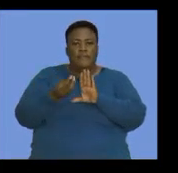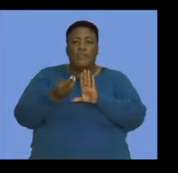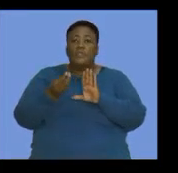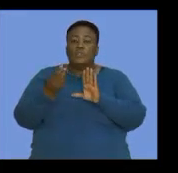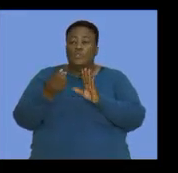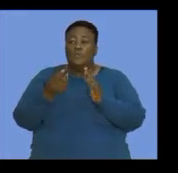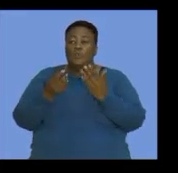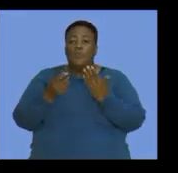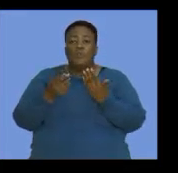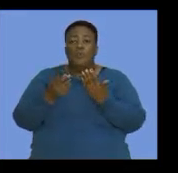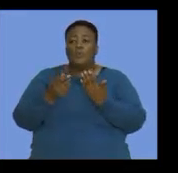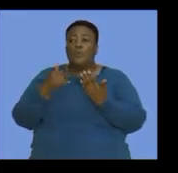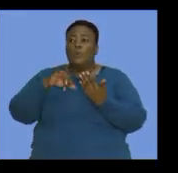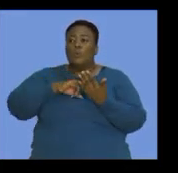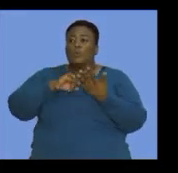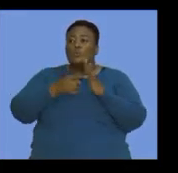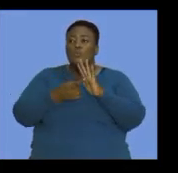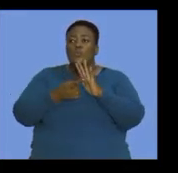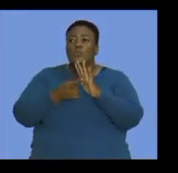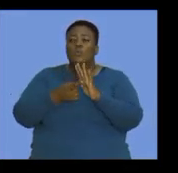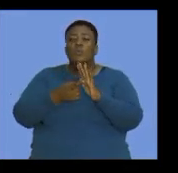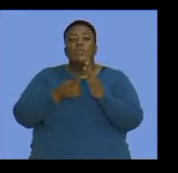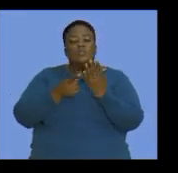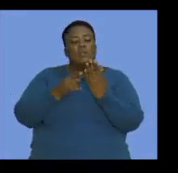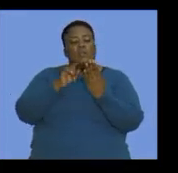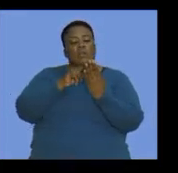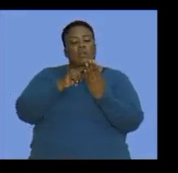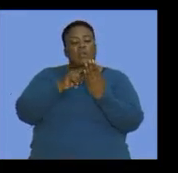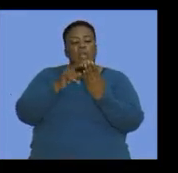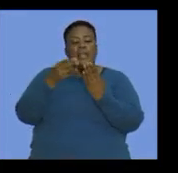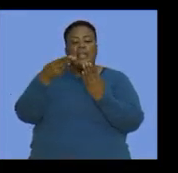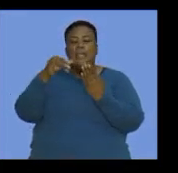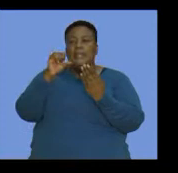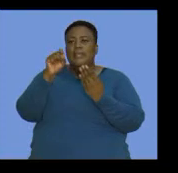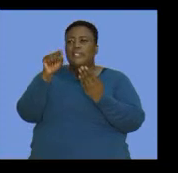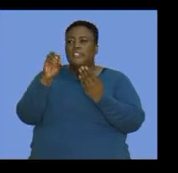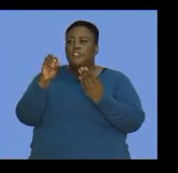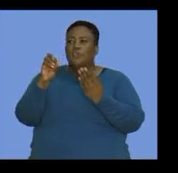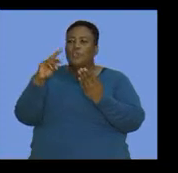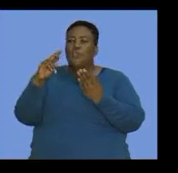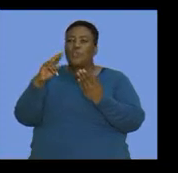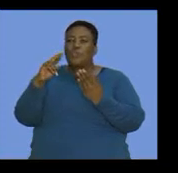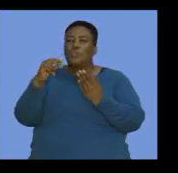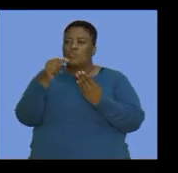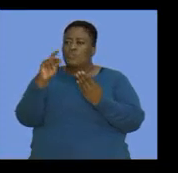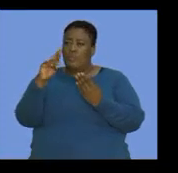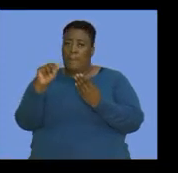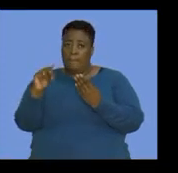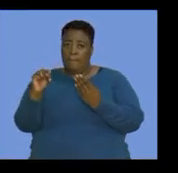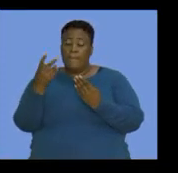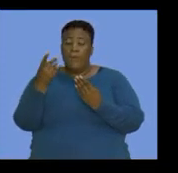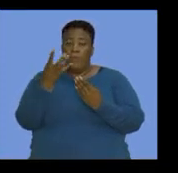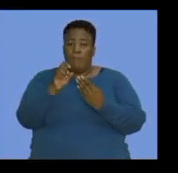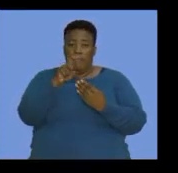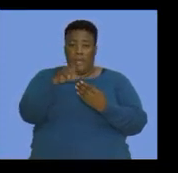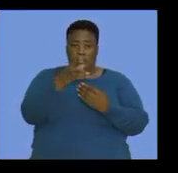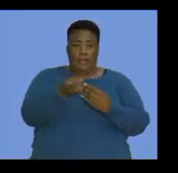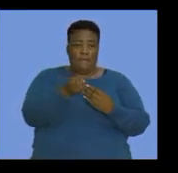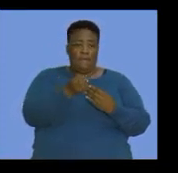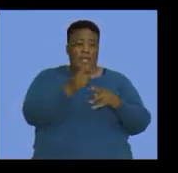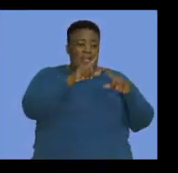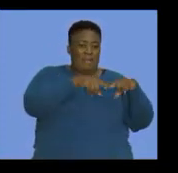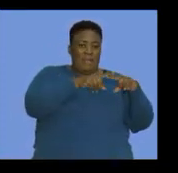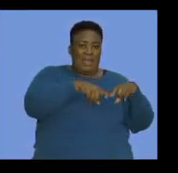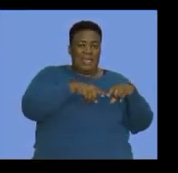next. Again, so we've illustrated that it's a histogram, and we've got to have both the dependent